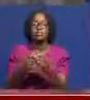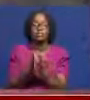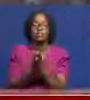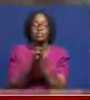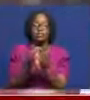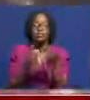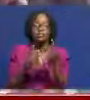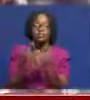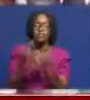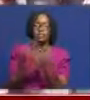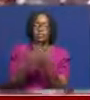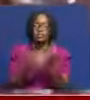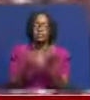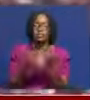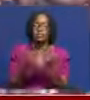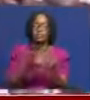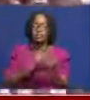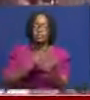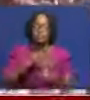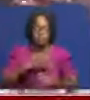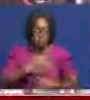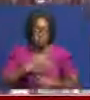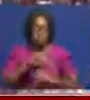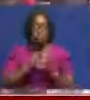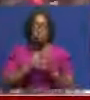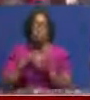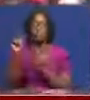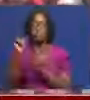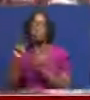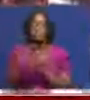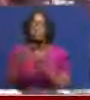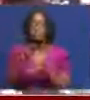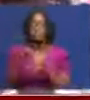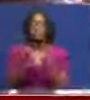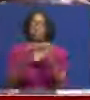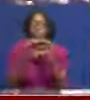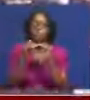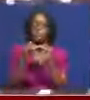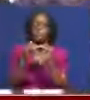triumphs, both teams have earned the honor of representing the region at the national level.